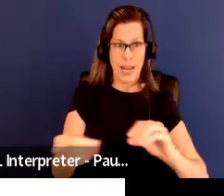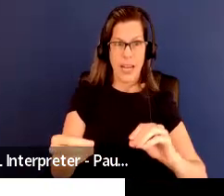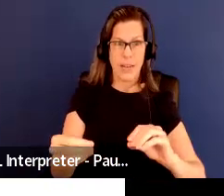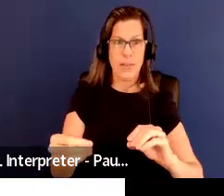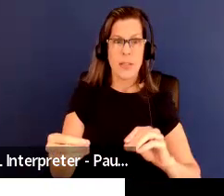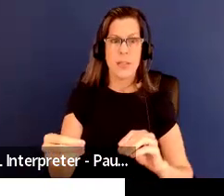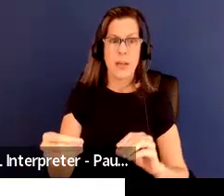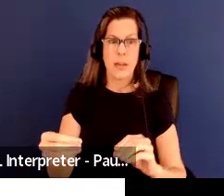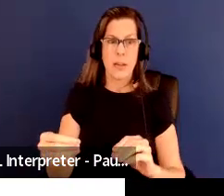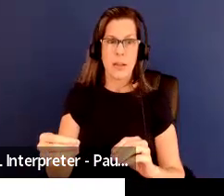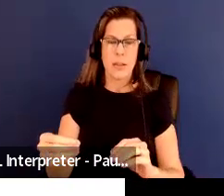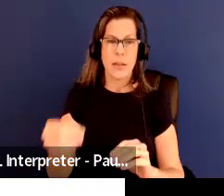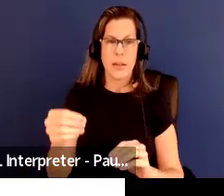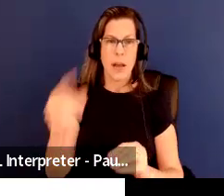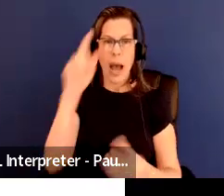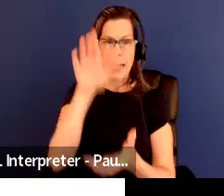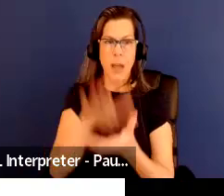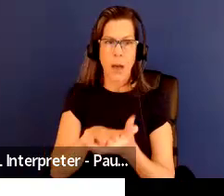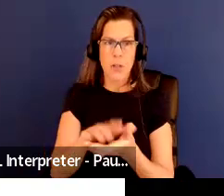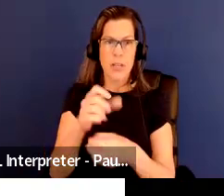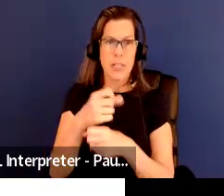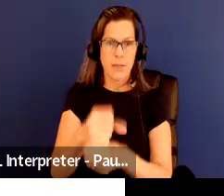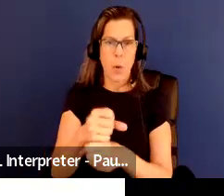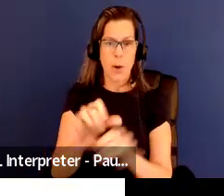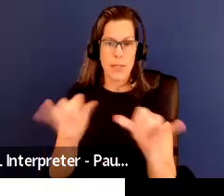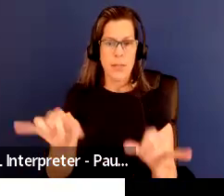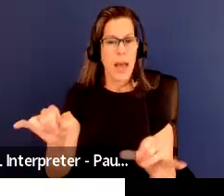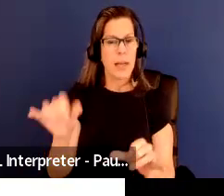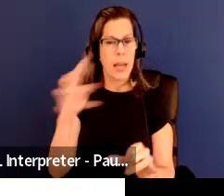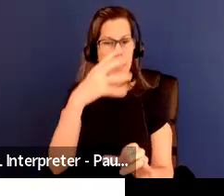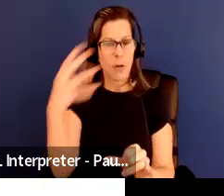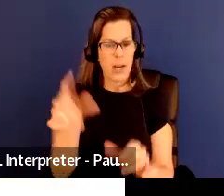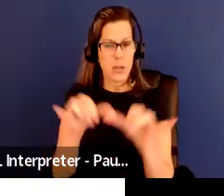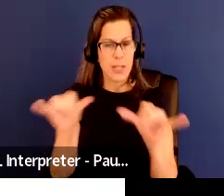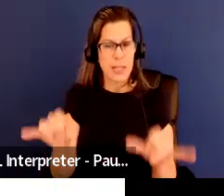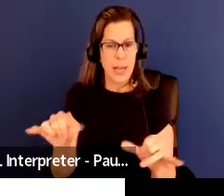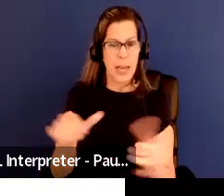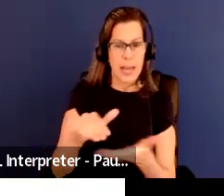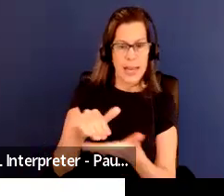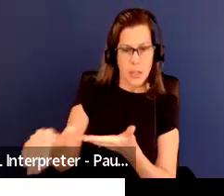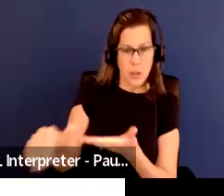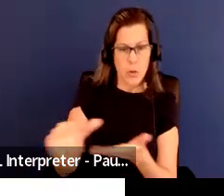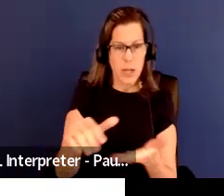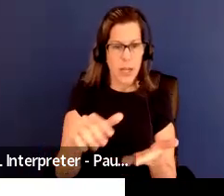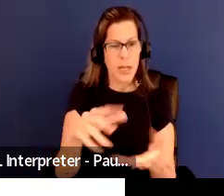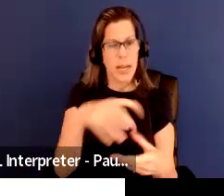form systems. And that immigration system, that exclusion and